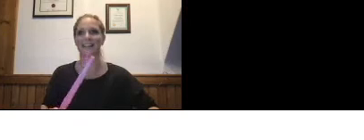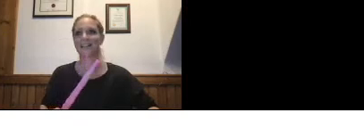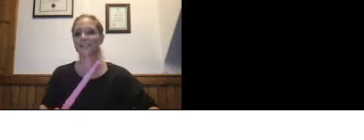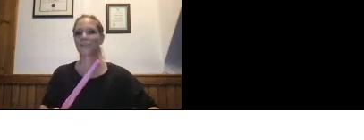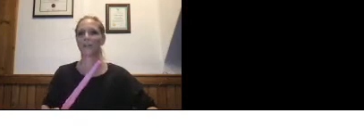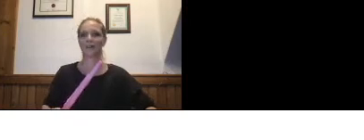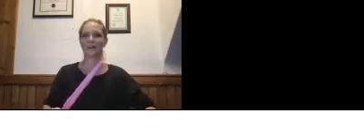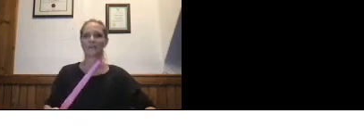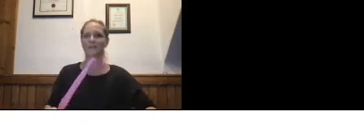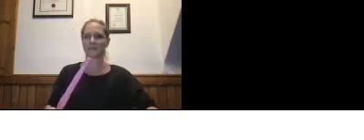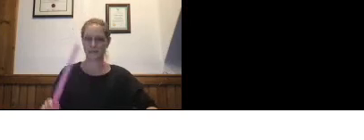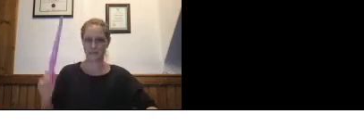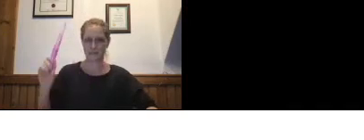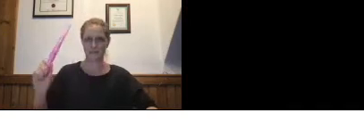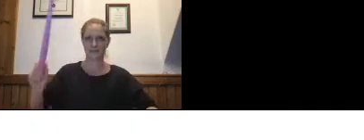screen. So